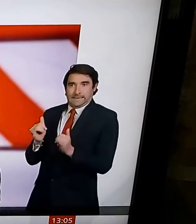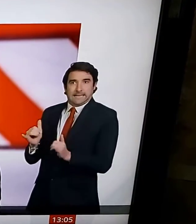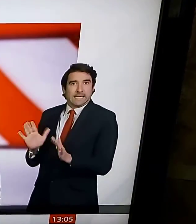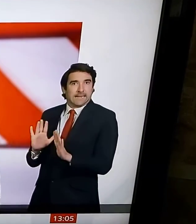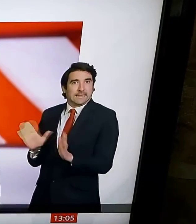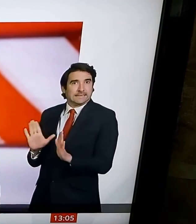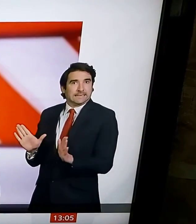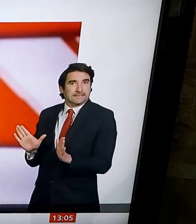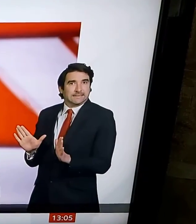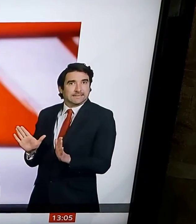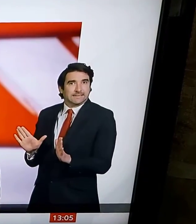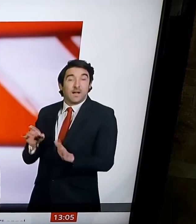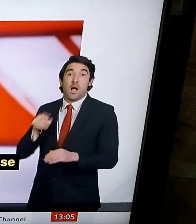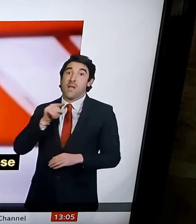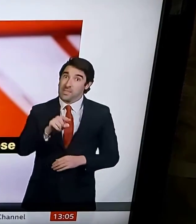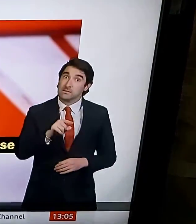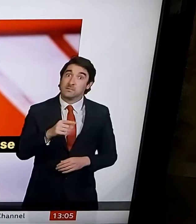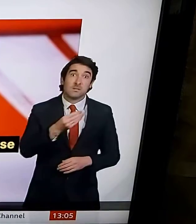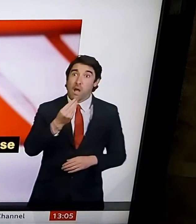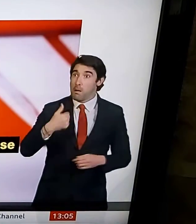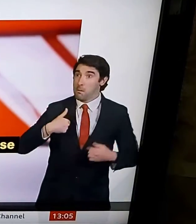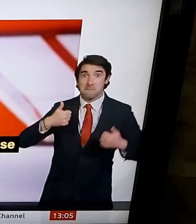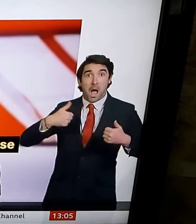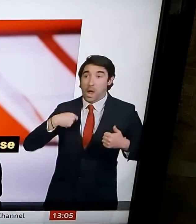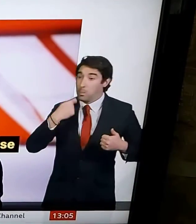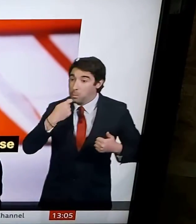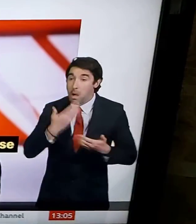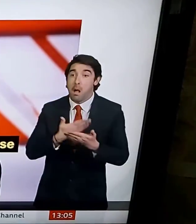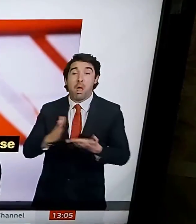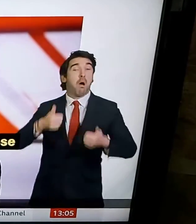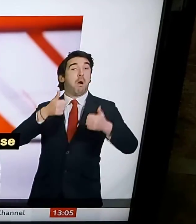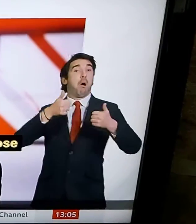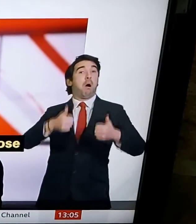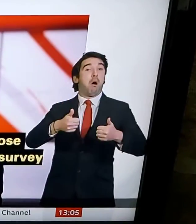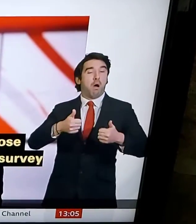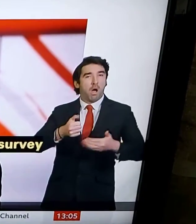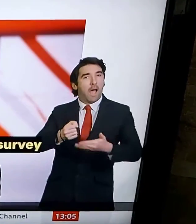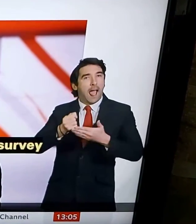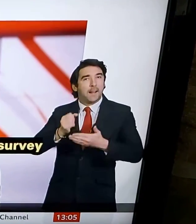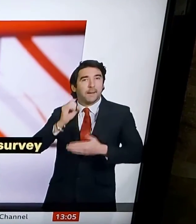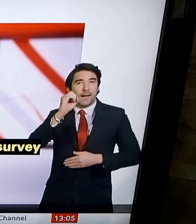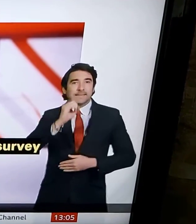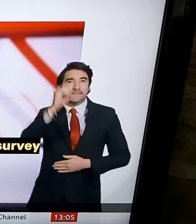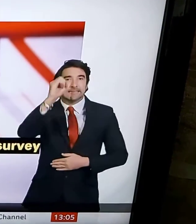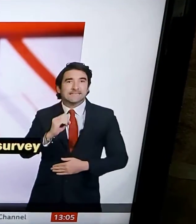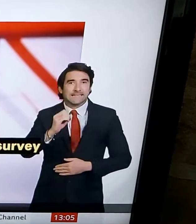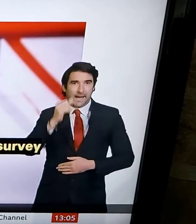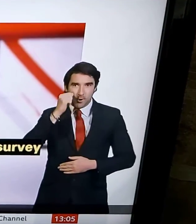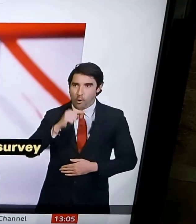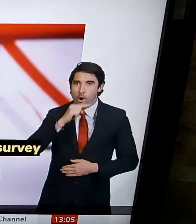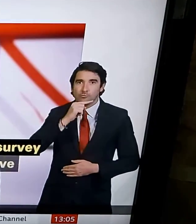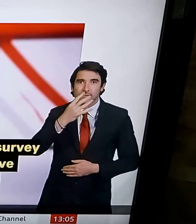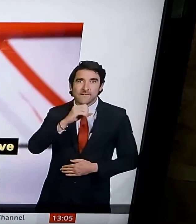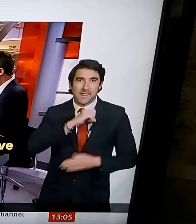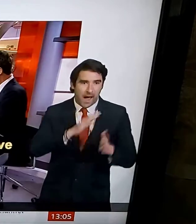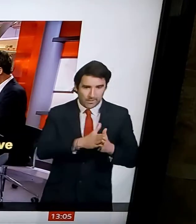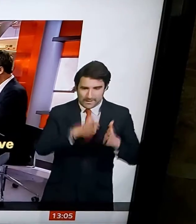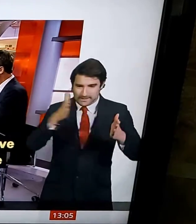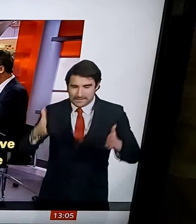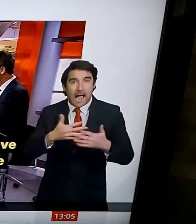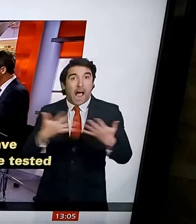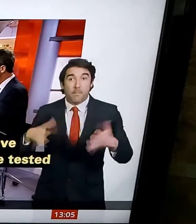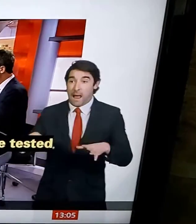ONS infection survey includes people who don't have symptoms because they're in the survey, they'll be tested, they might not have even realised they had the virus. So